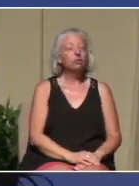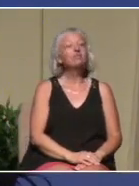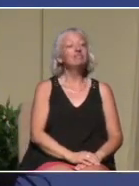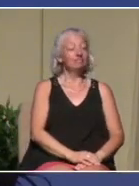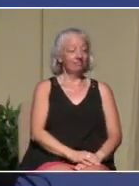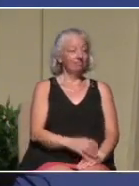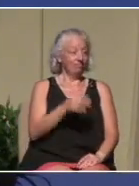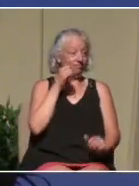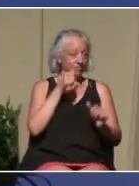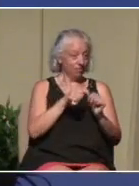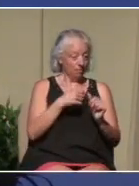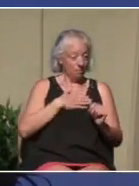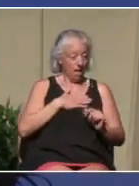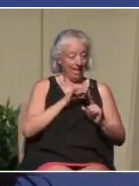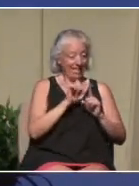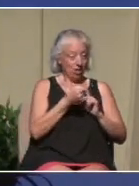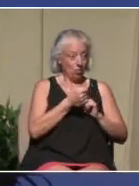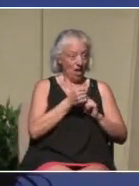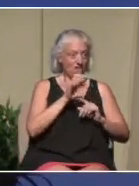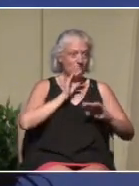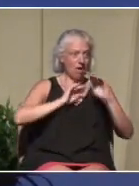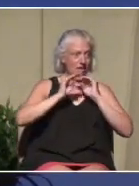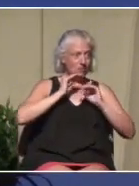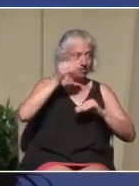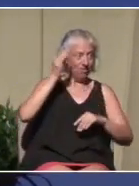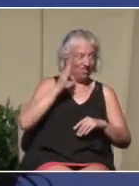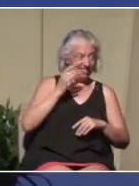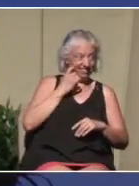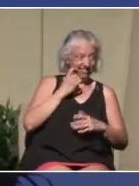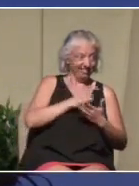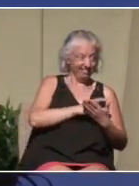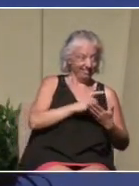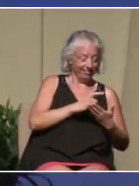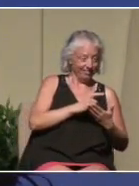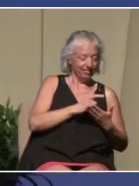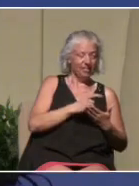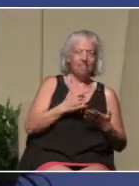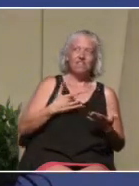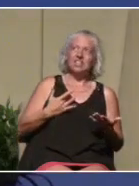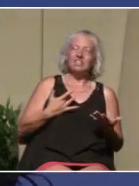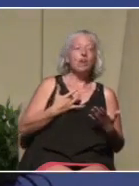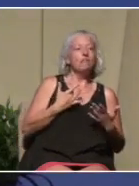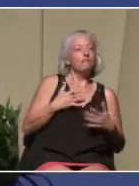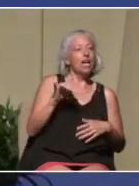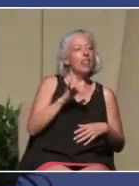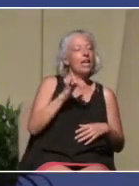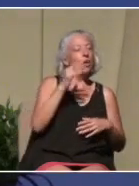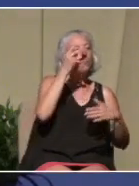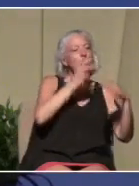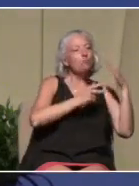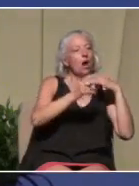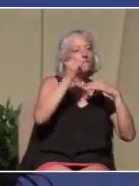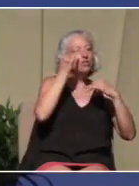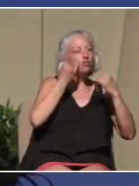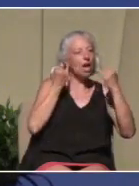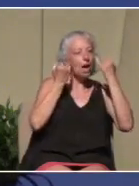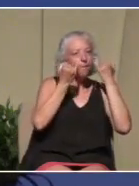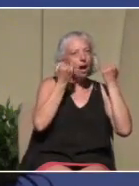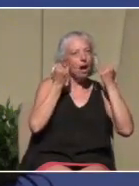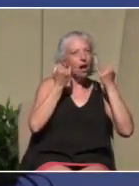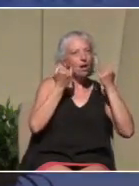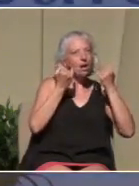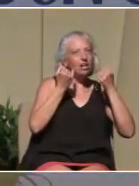this situation where I was frustrated with God, and I felt like the prophet Jeremiah who prayed this to